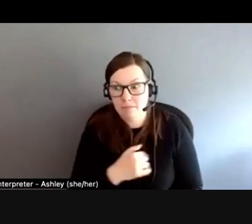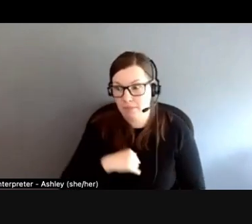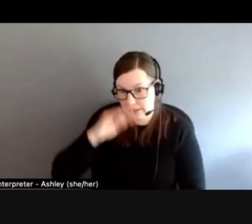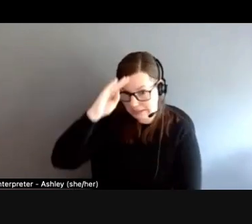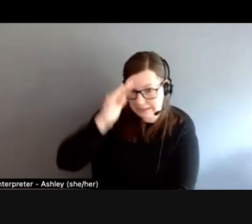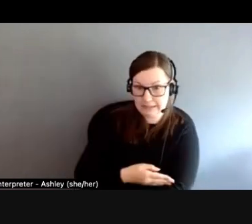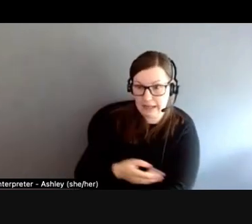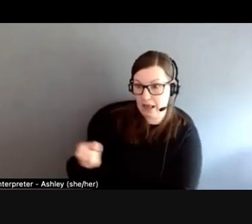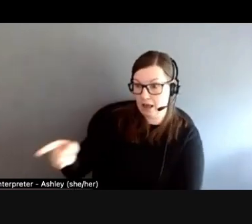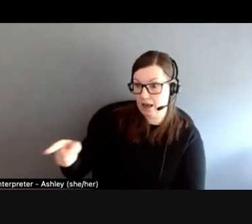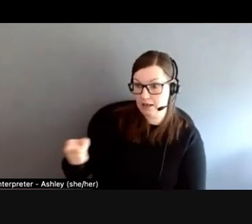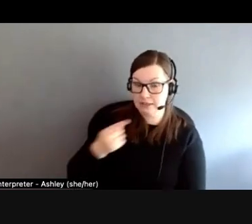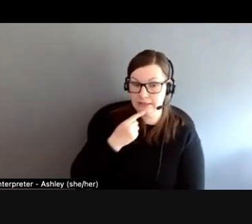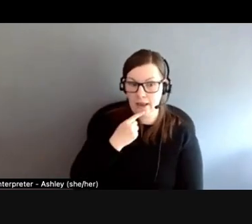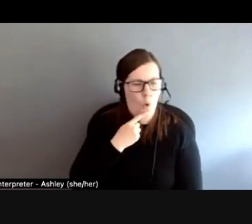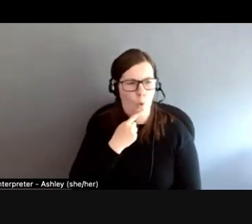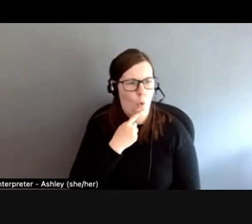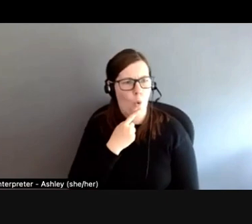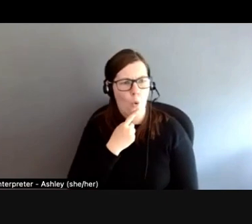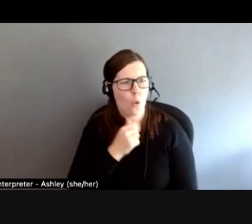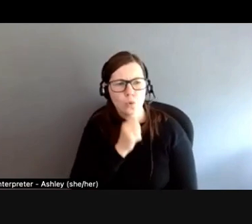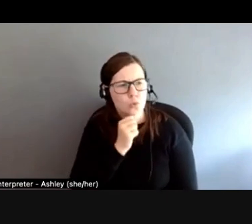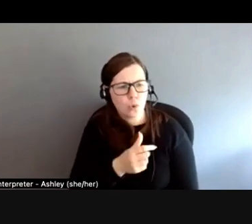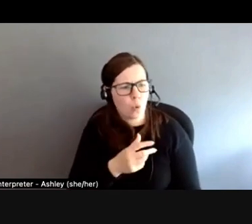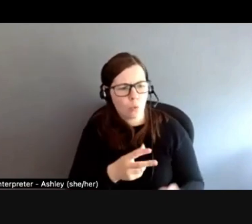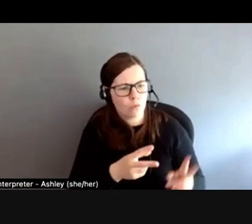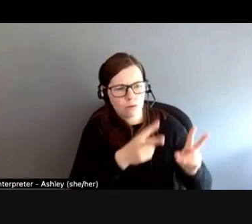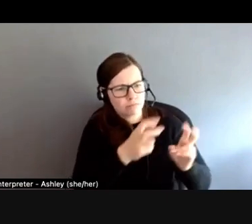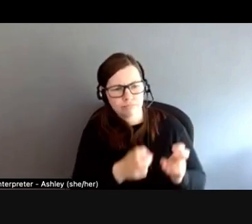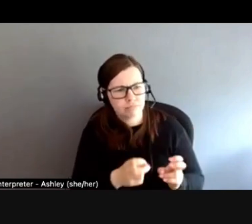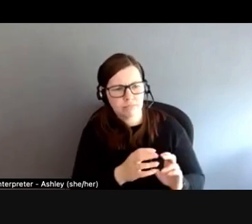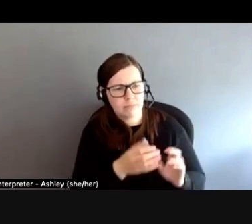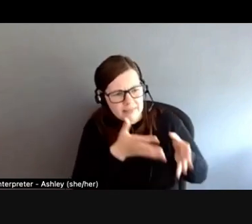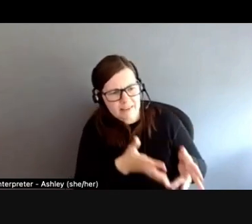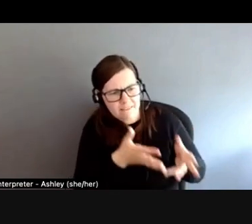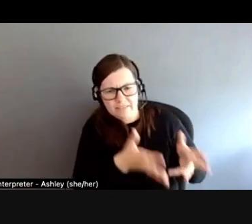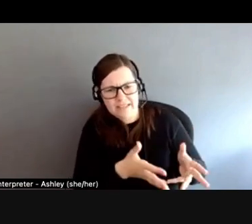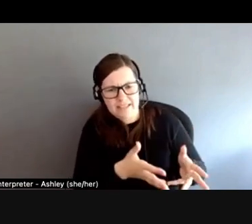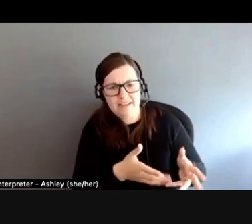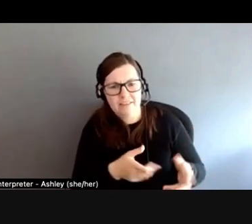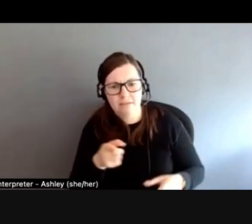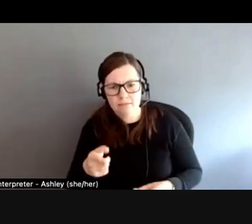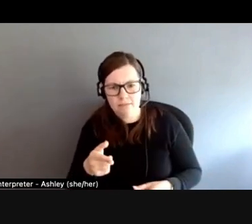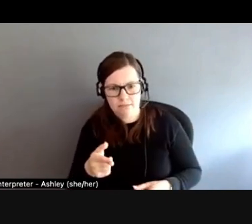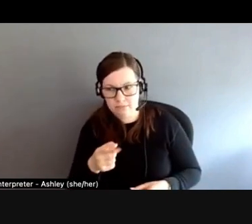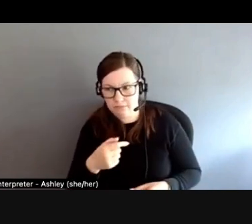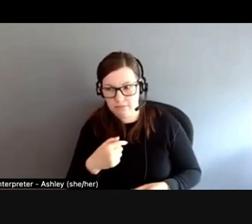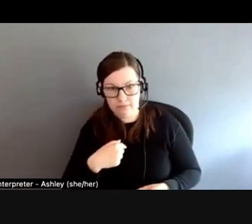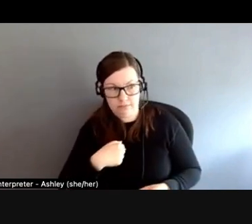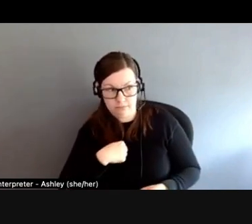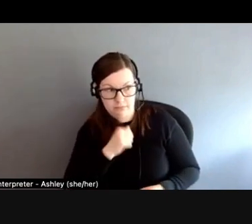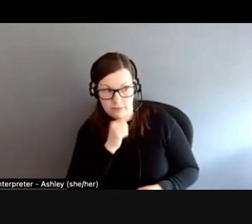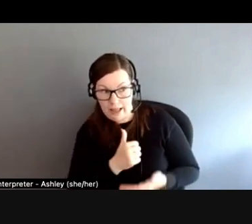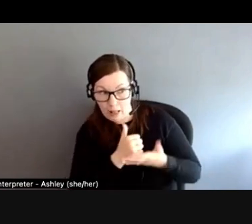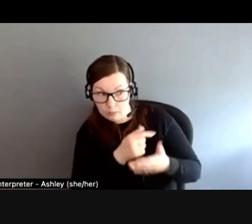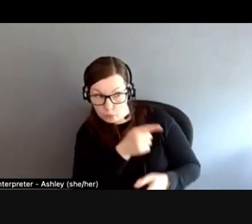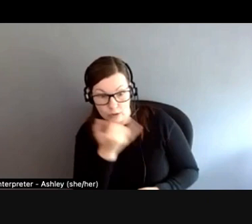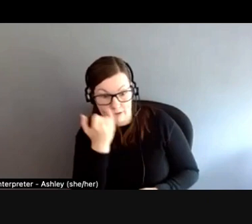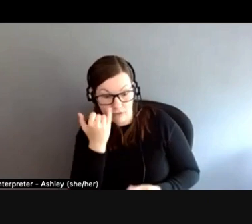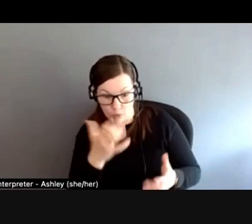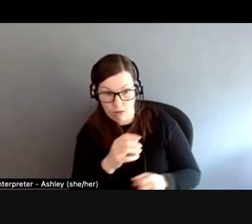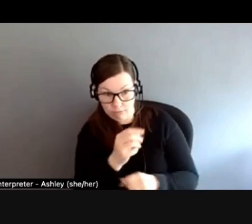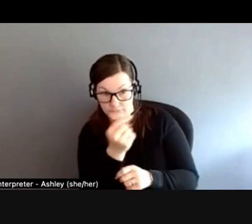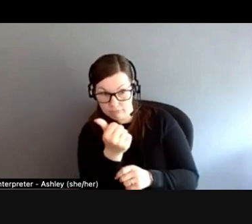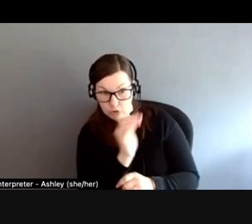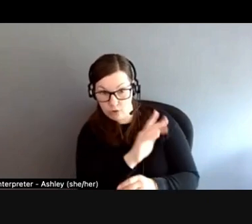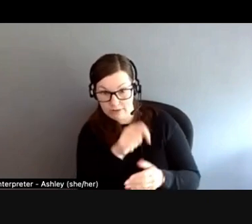it down. You have to take it down. Sure enough, I don't know how to take it down. So it is there with the mistake,